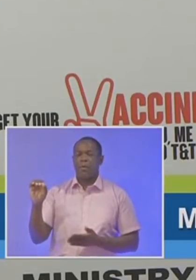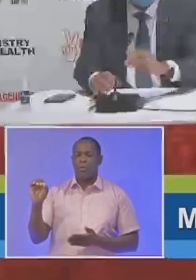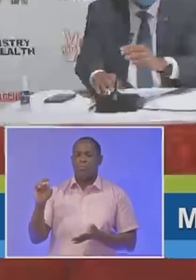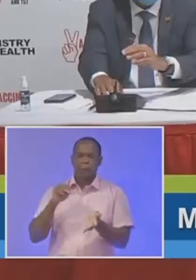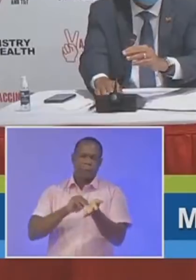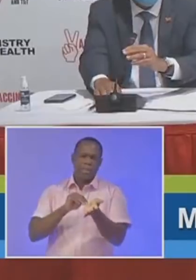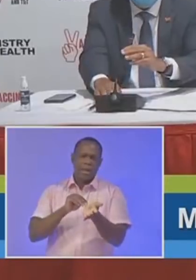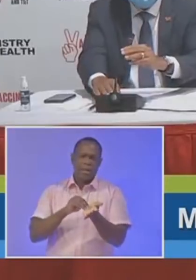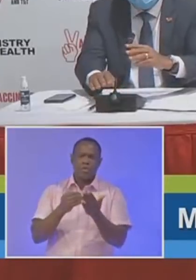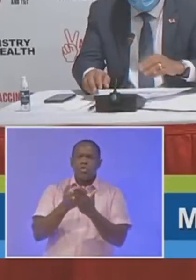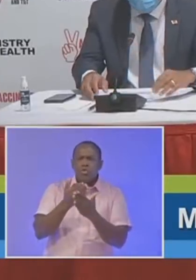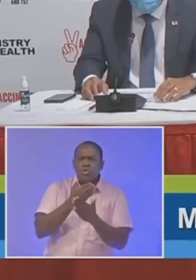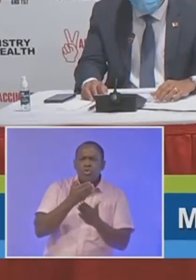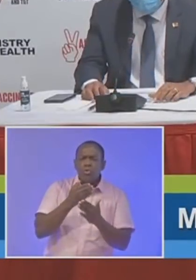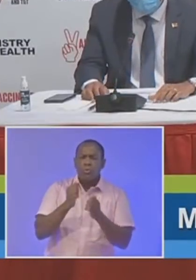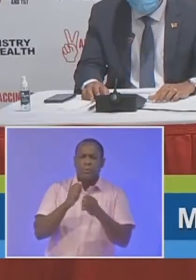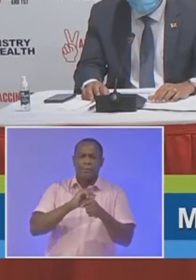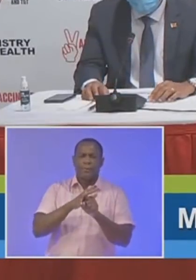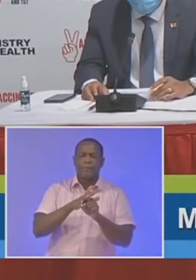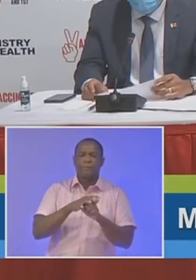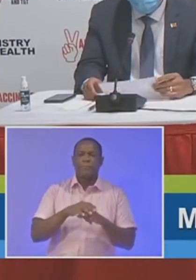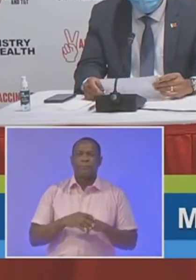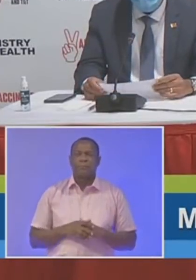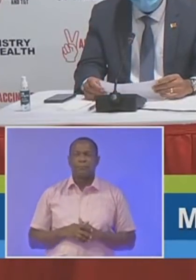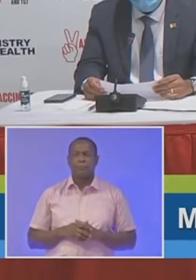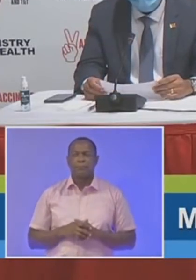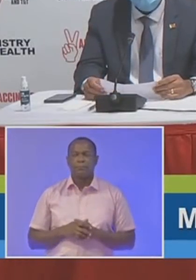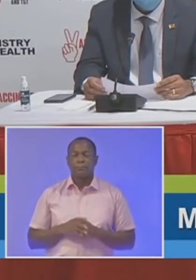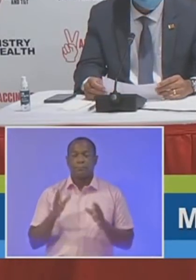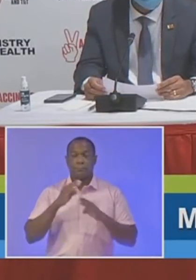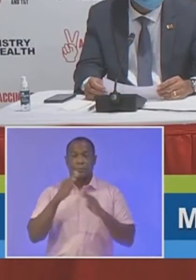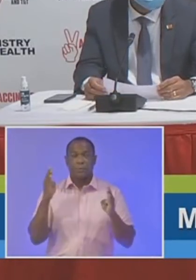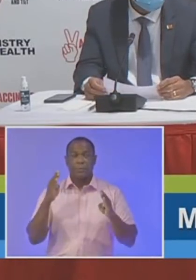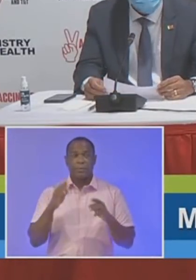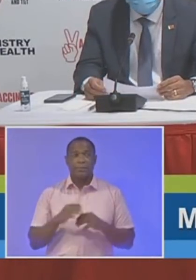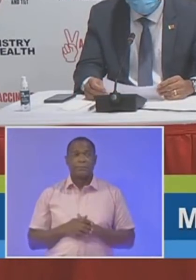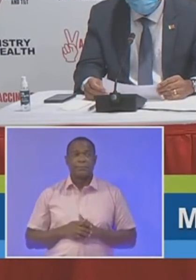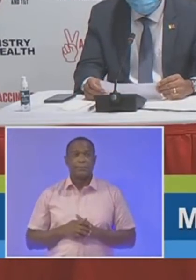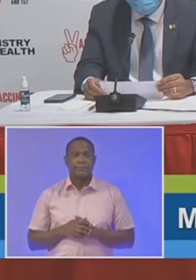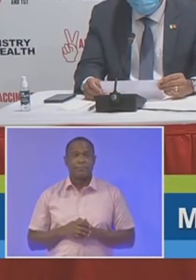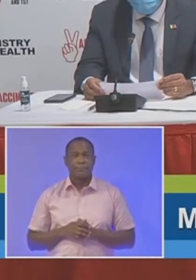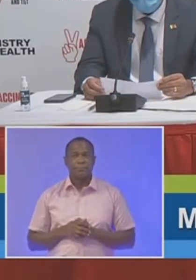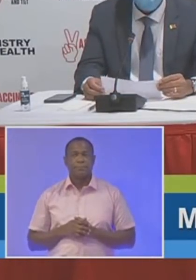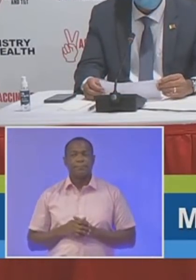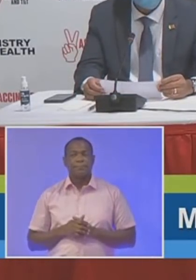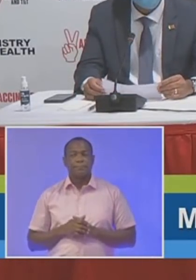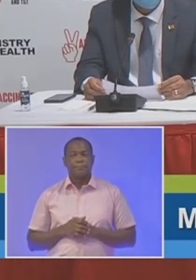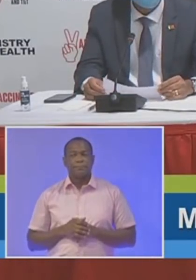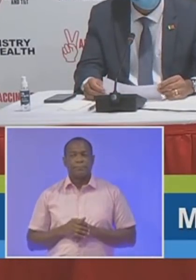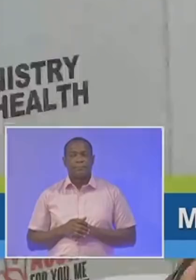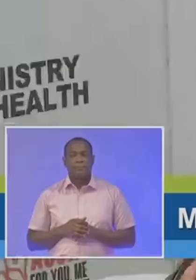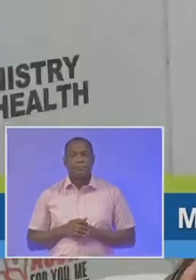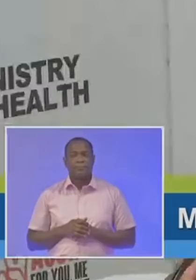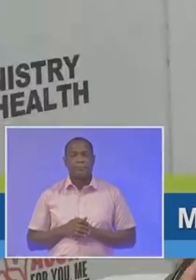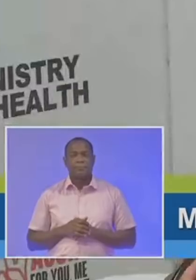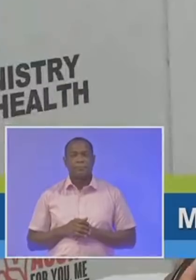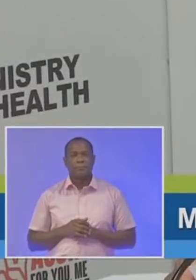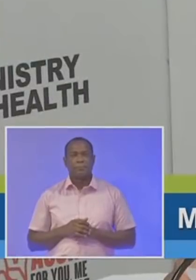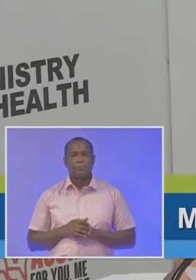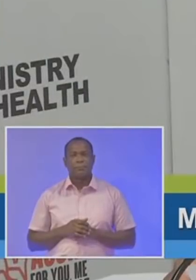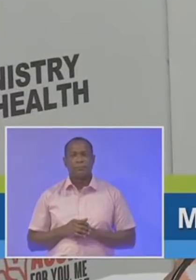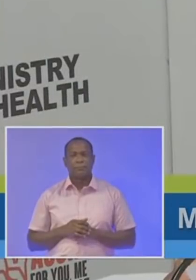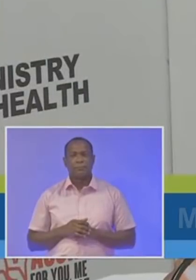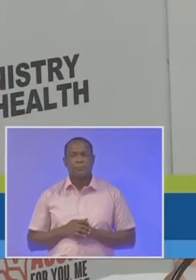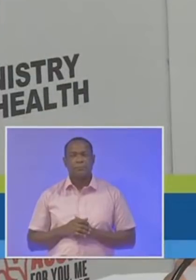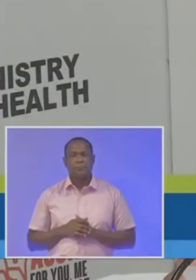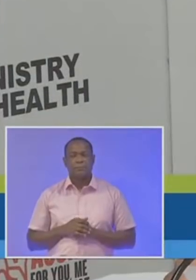update. Hi, good morning, Ms. Alcantara. Good morning to the Honorable Minister. Good morning to Nurse Charles, members of the media, members of the viewing and listening